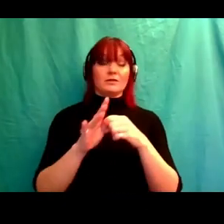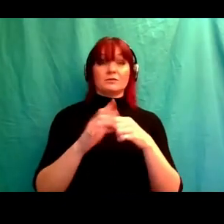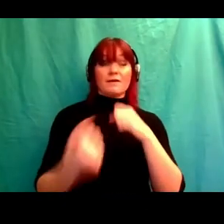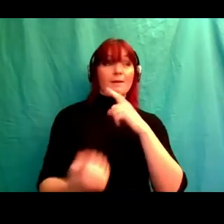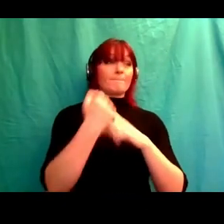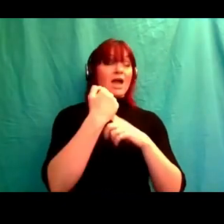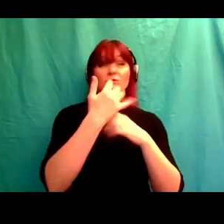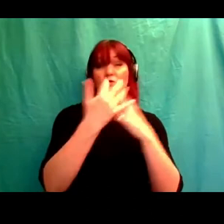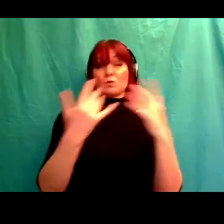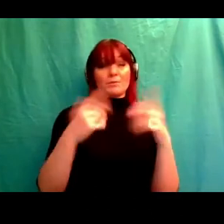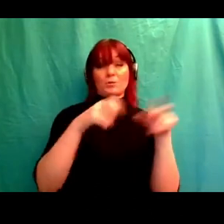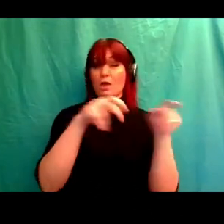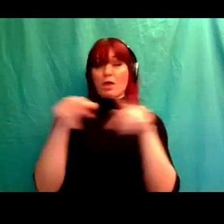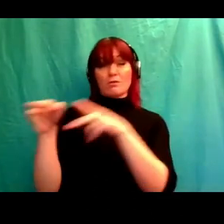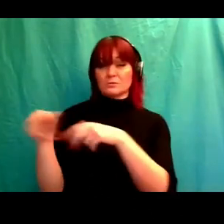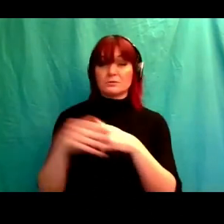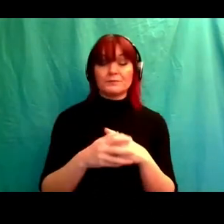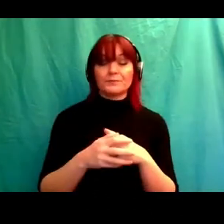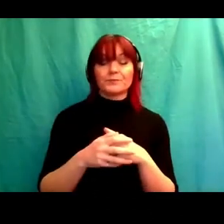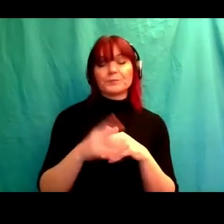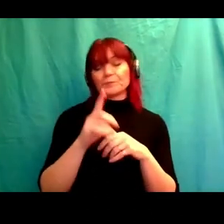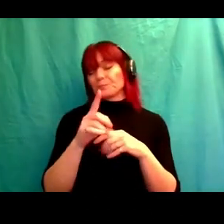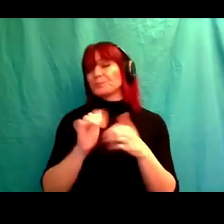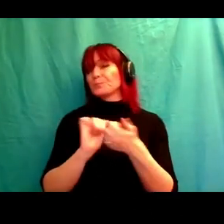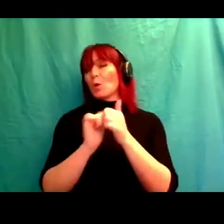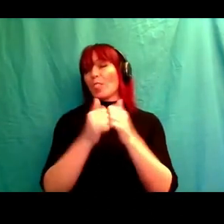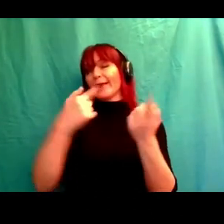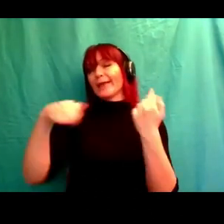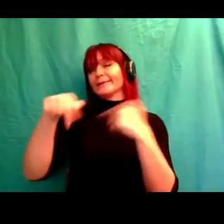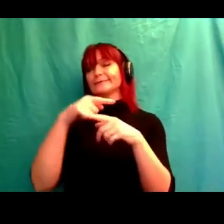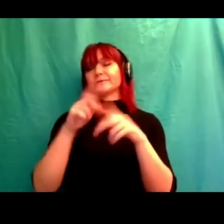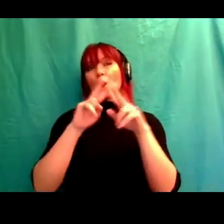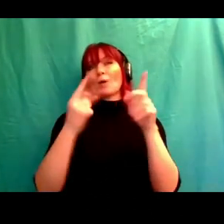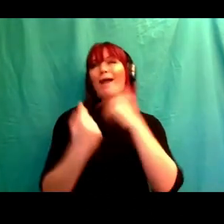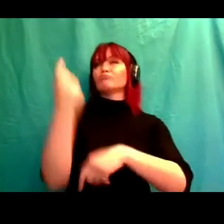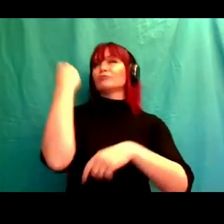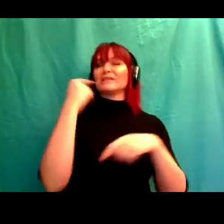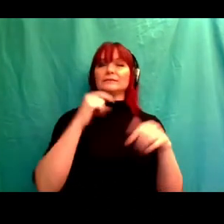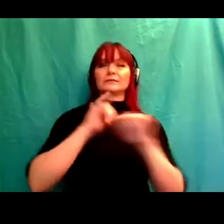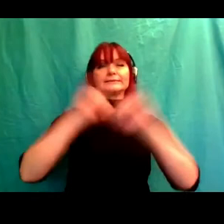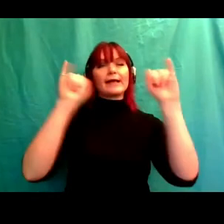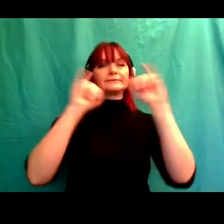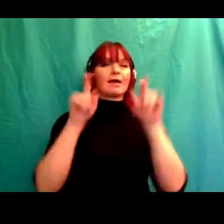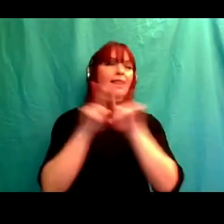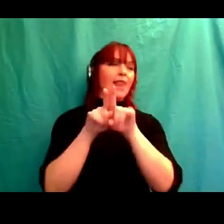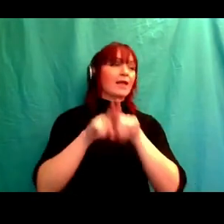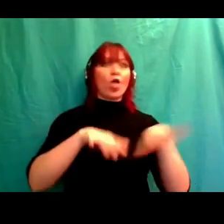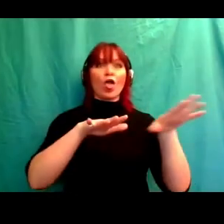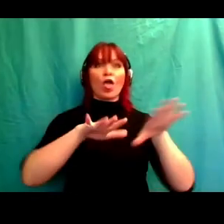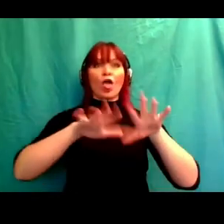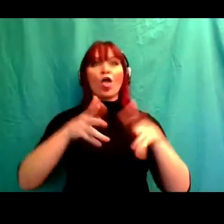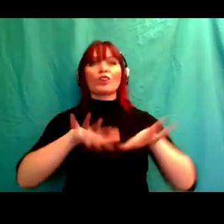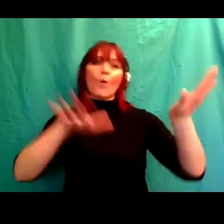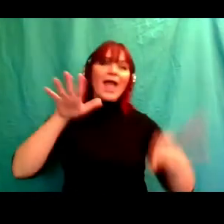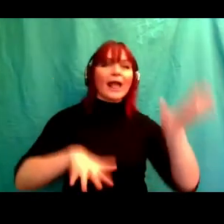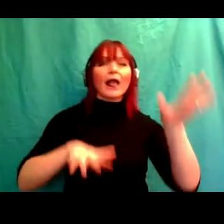one of the lessons when colleagues at the fund looked at previous disasters, whether it was earthquakes or other natural disasters like